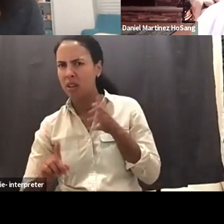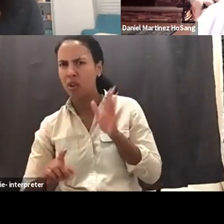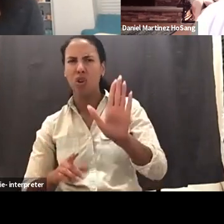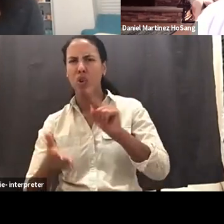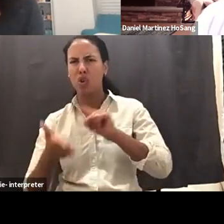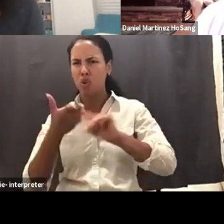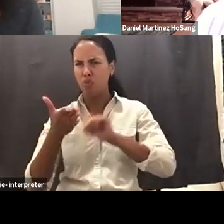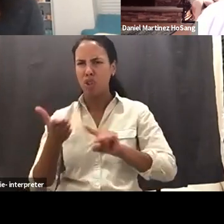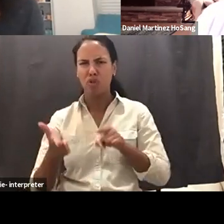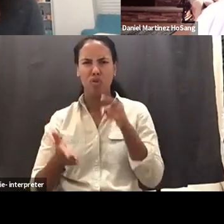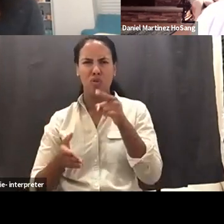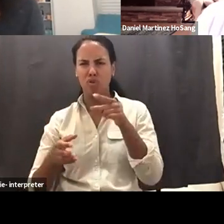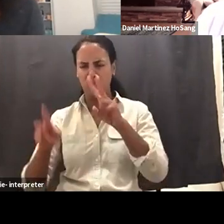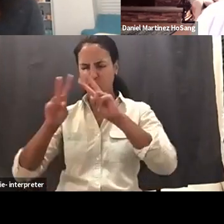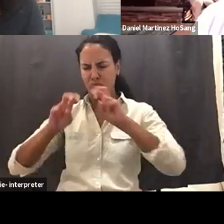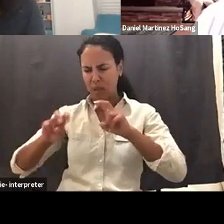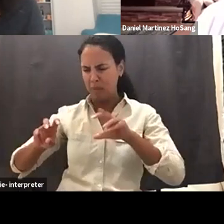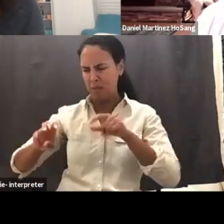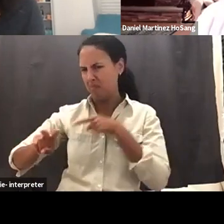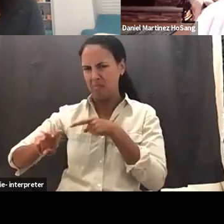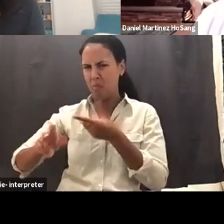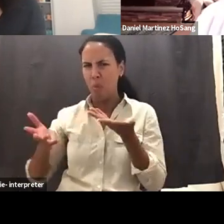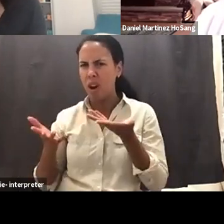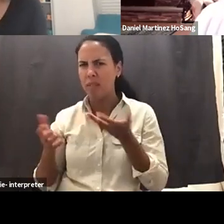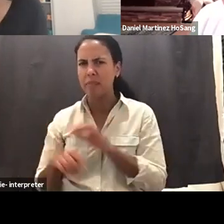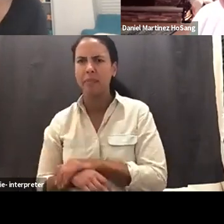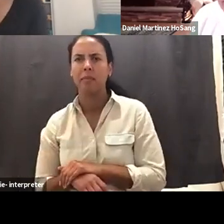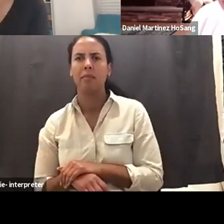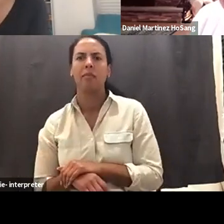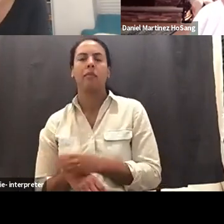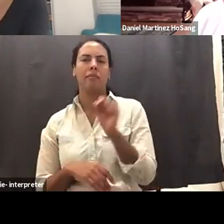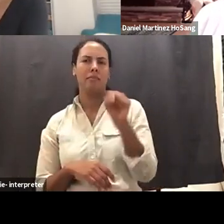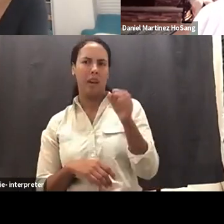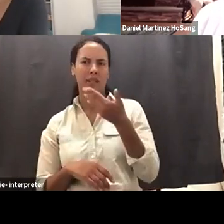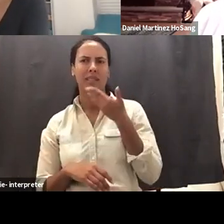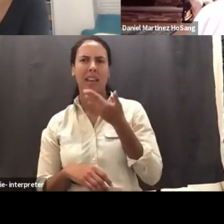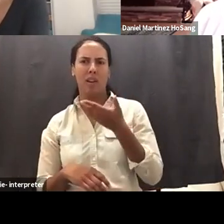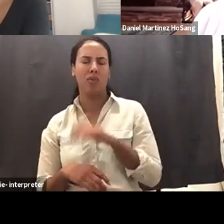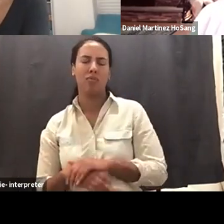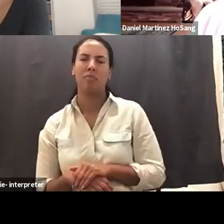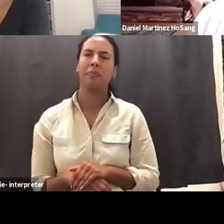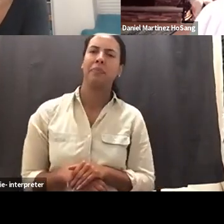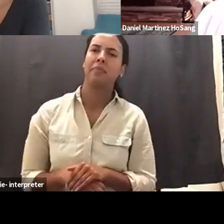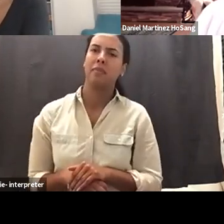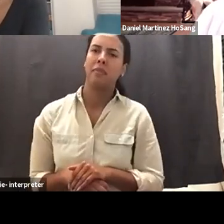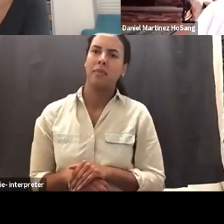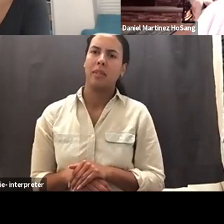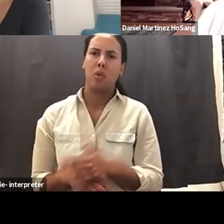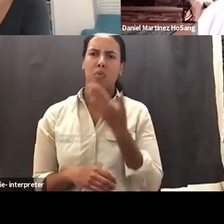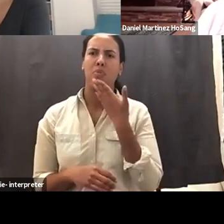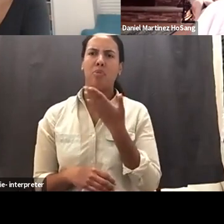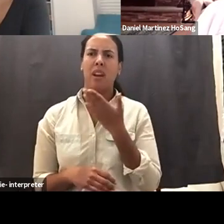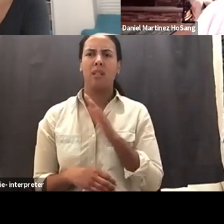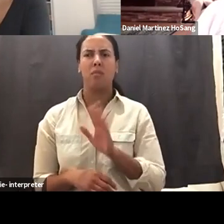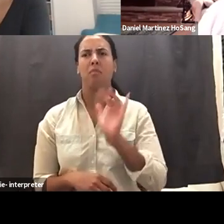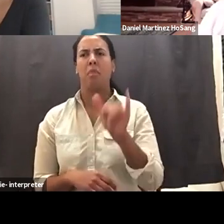found? Yeah, absolutely. So first of all, thanks so much for having me. And thank you, Professor Wong, for that really